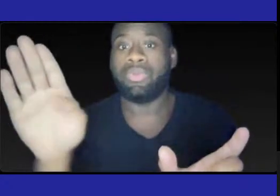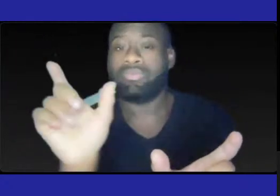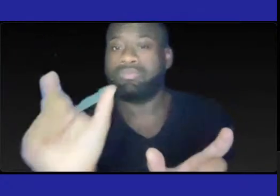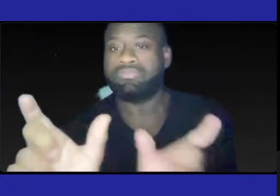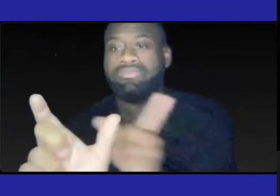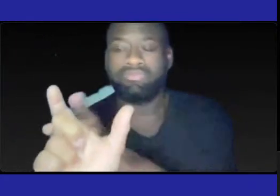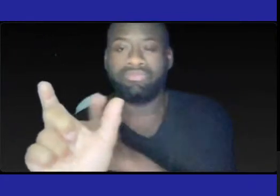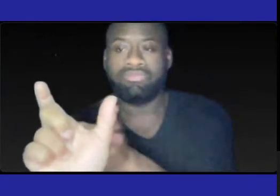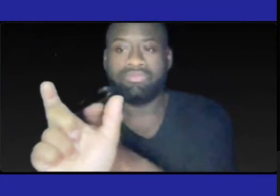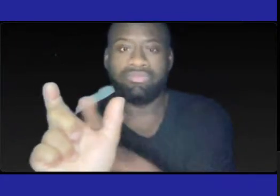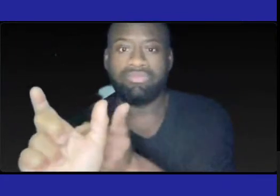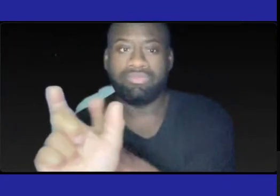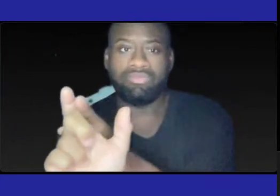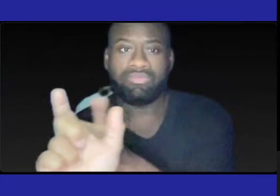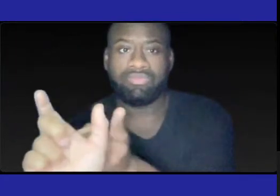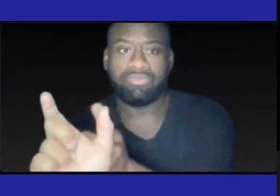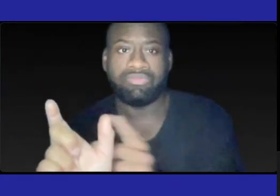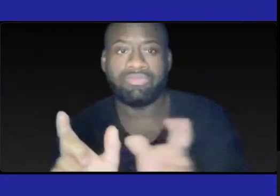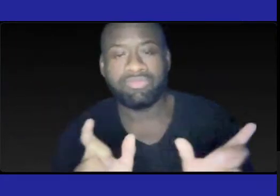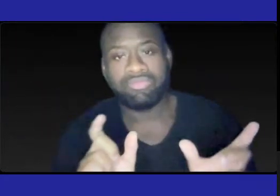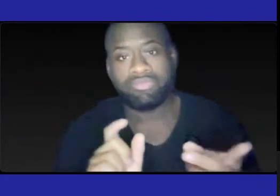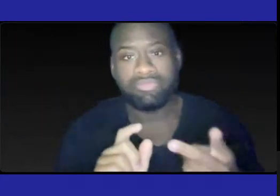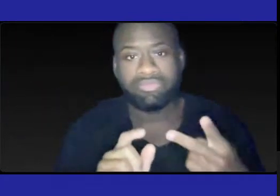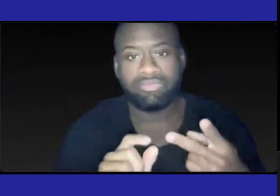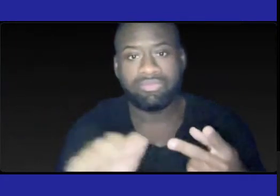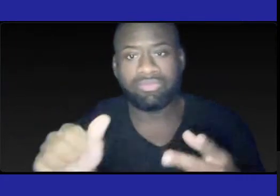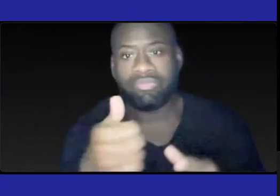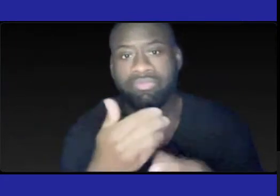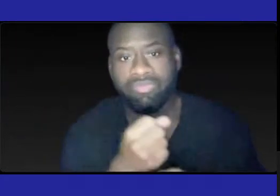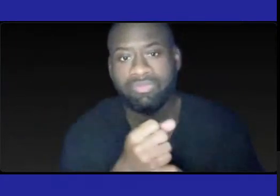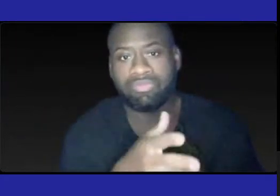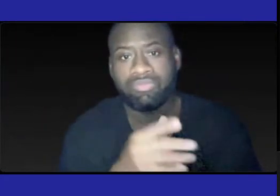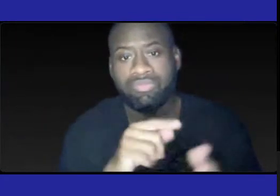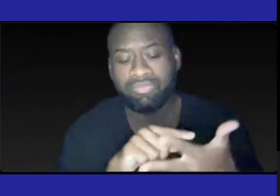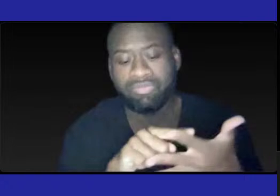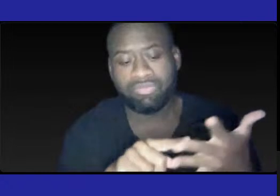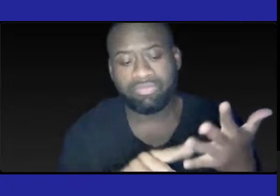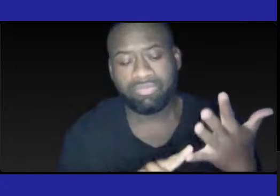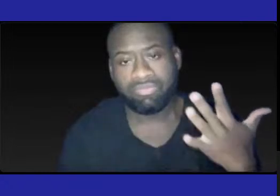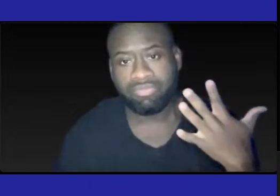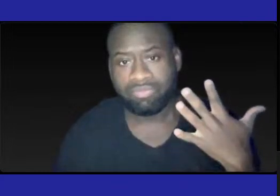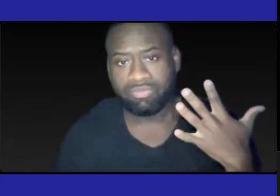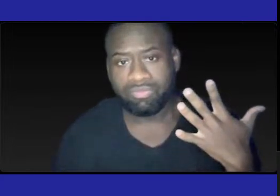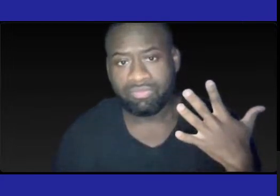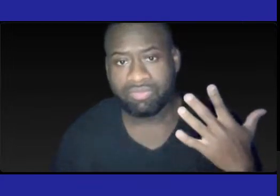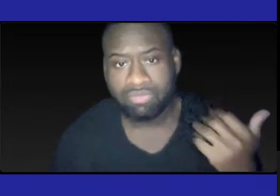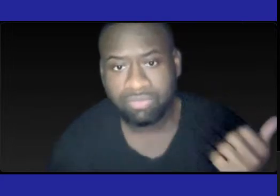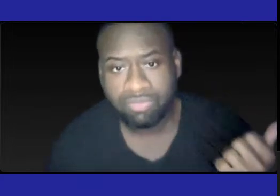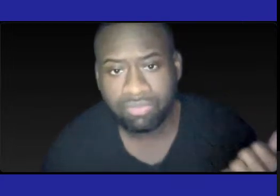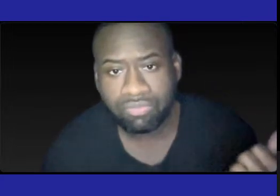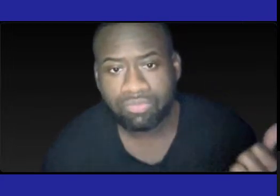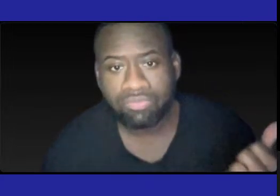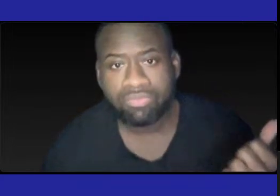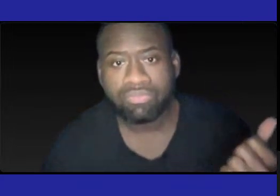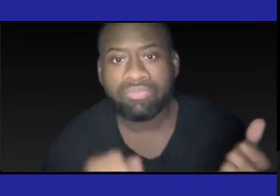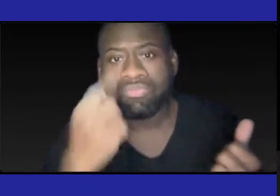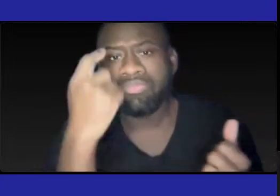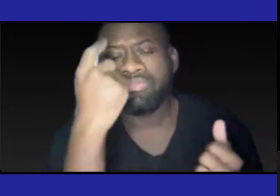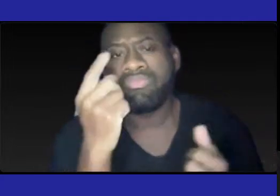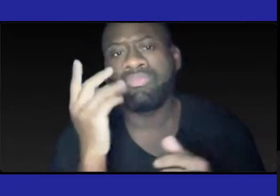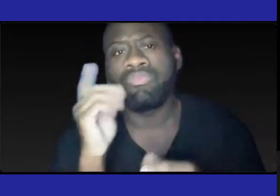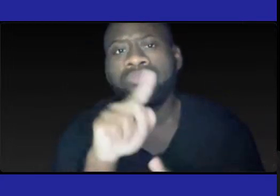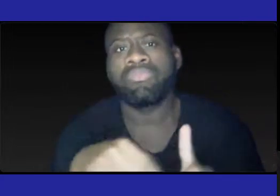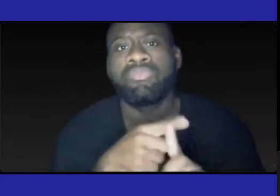slide, and other causes of cardiac disease. When we look in terms